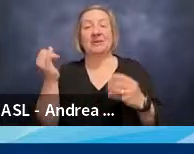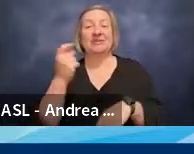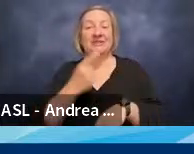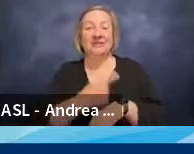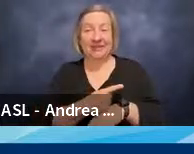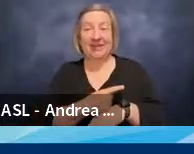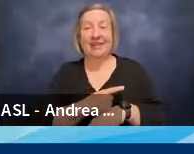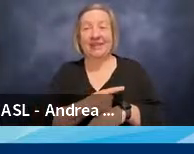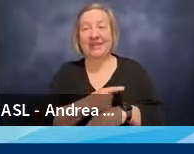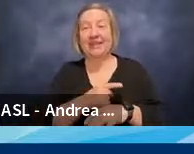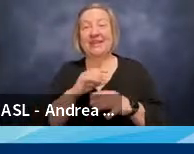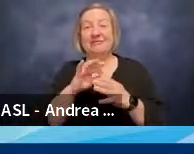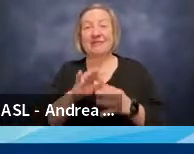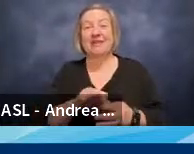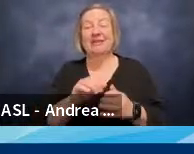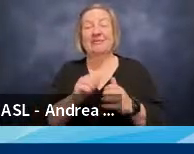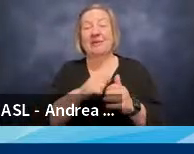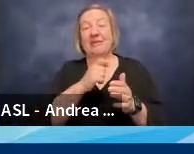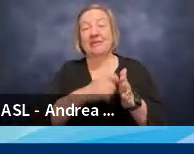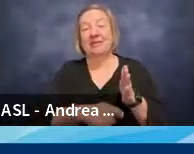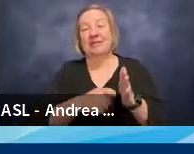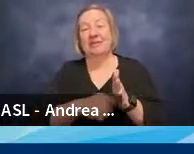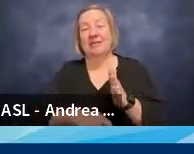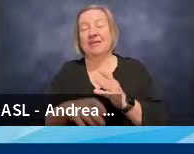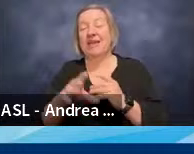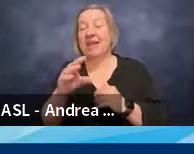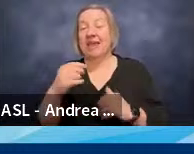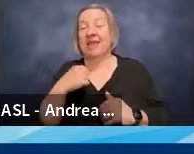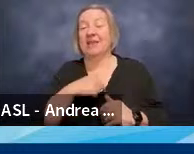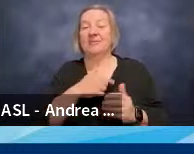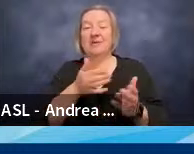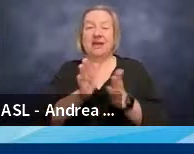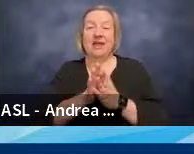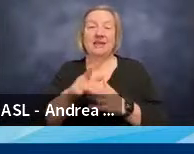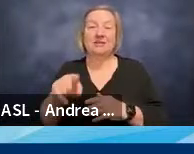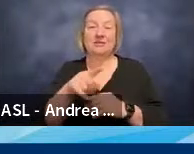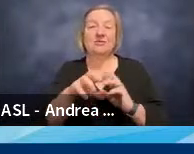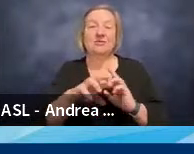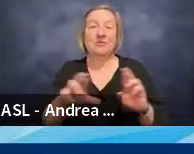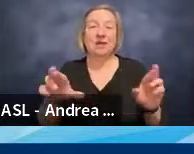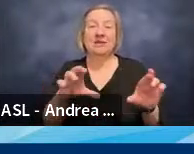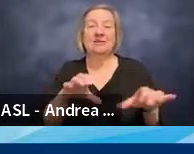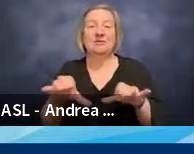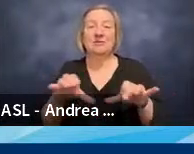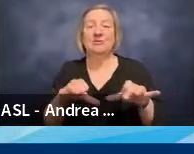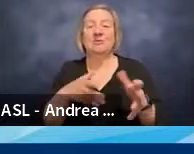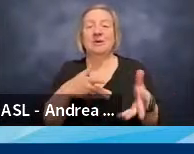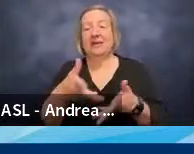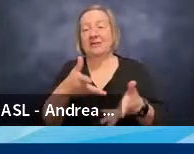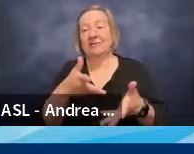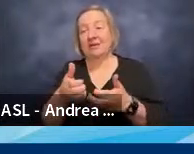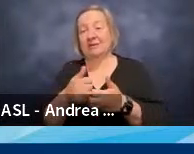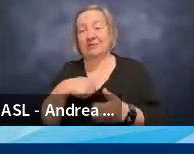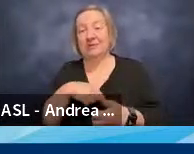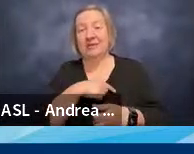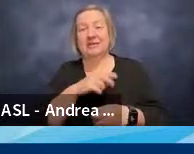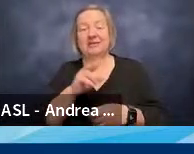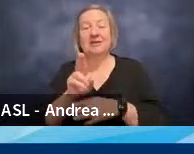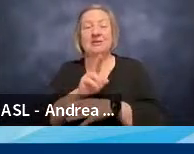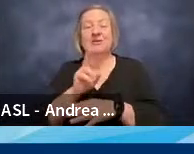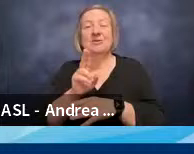relative to tolling. And we have asked that you be ready to do some interaction with us using